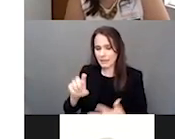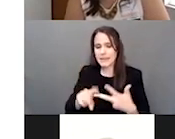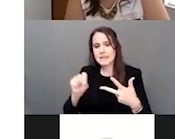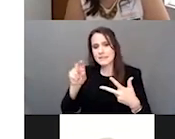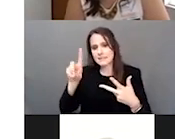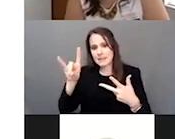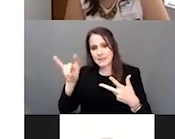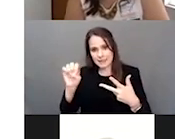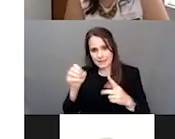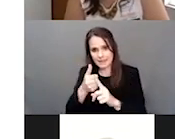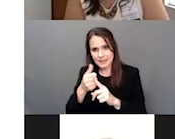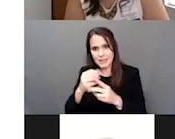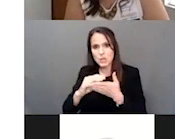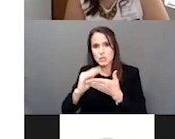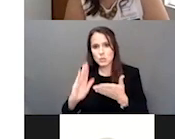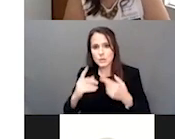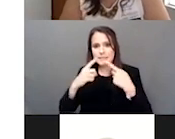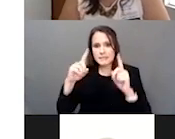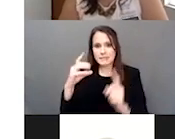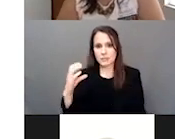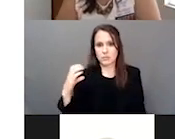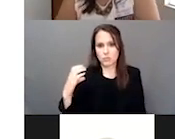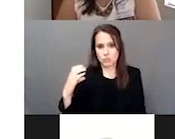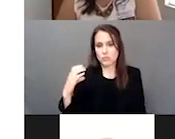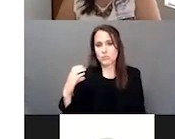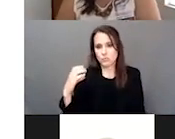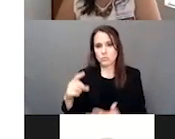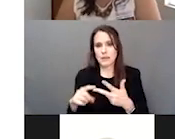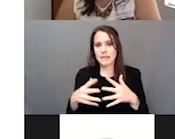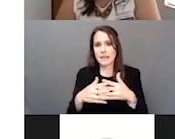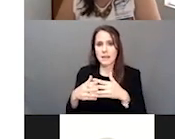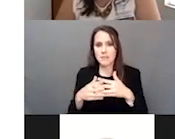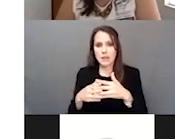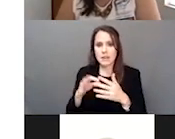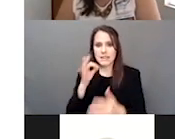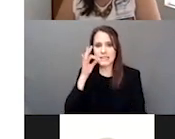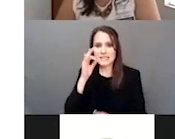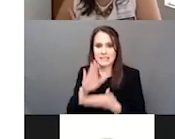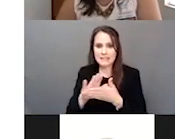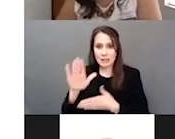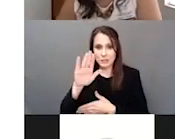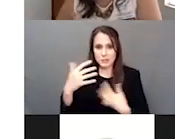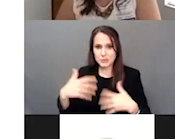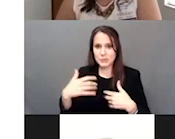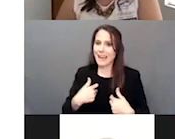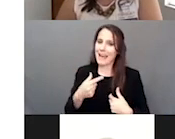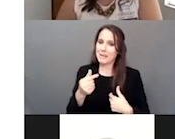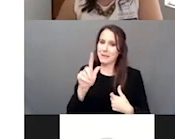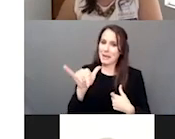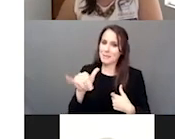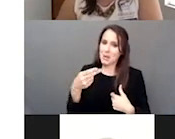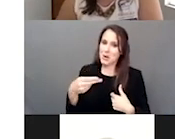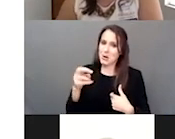student success coach at the American Indian College Fund. I am Gaby Hernández. I am an